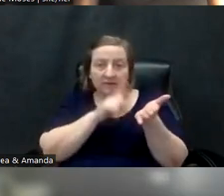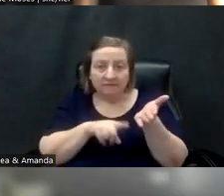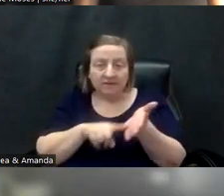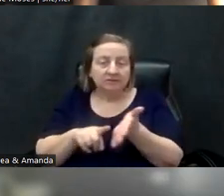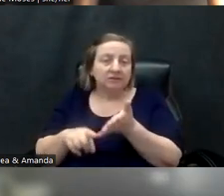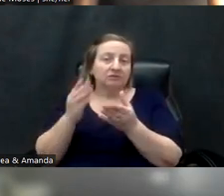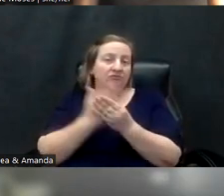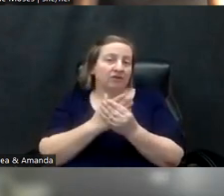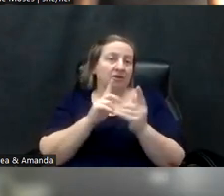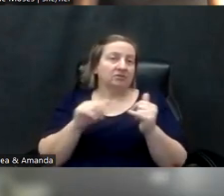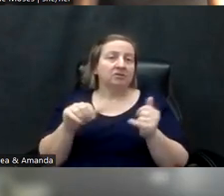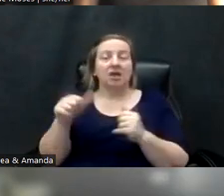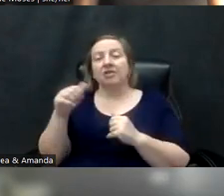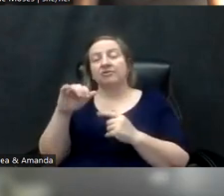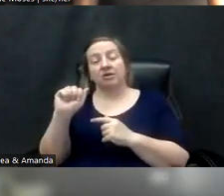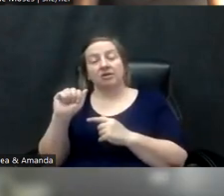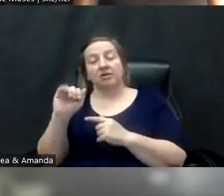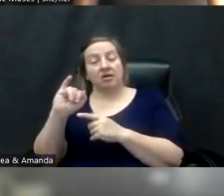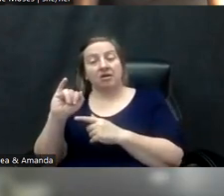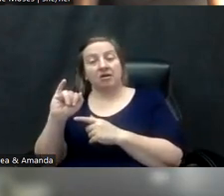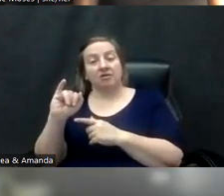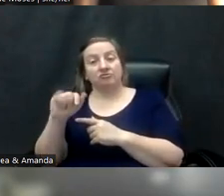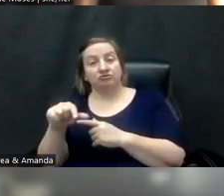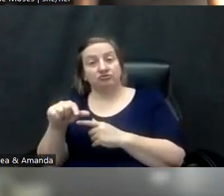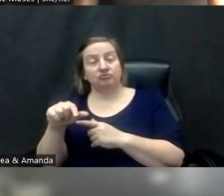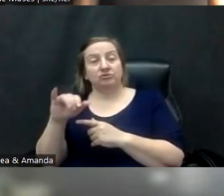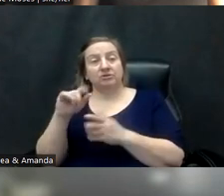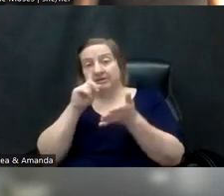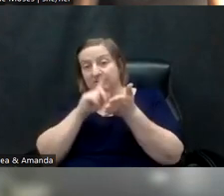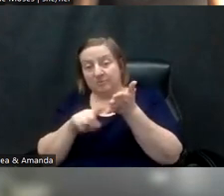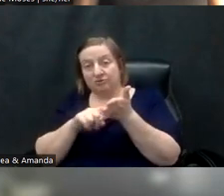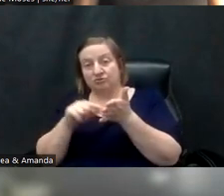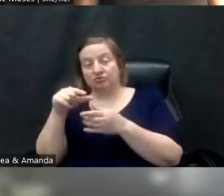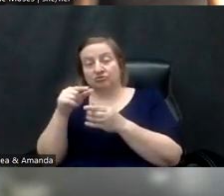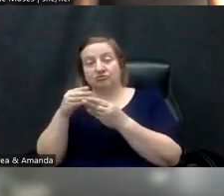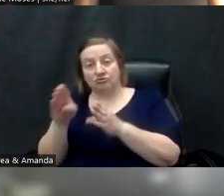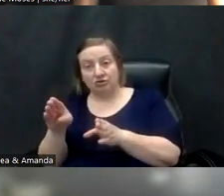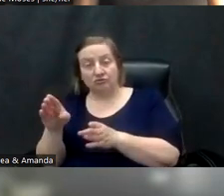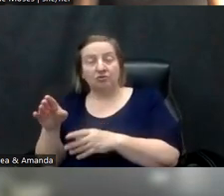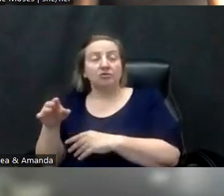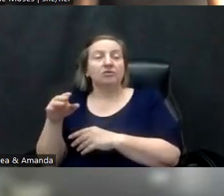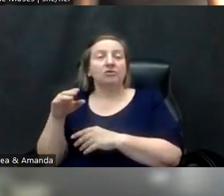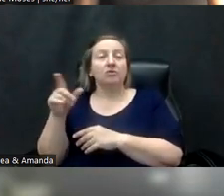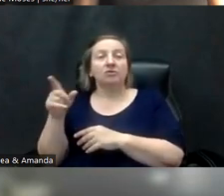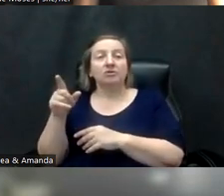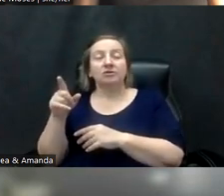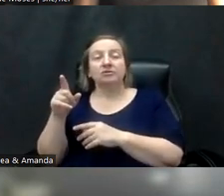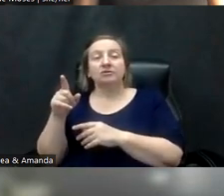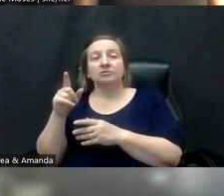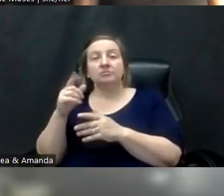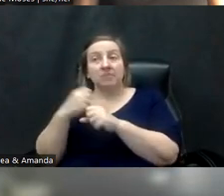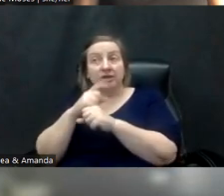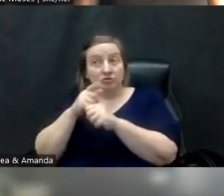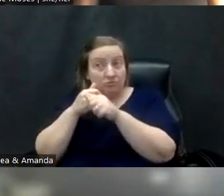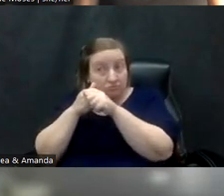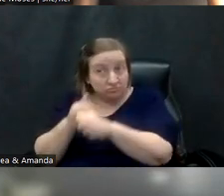this other thing, the Inspector General is responsible for evaluating compliance with the Department of Justice settlement agreement and will